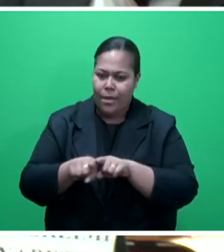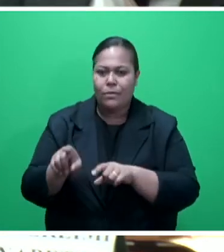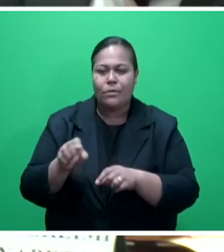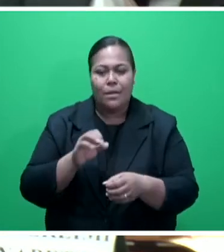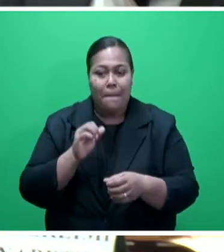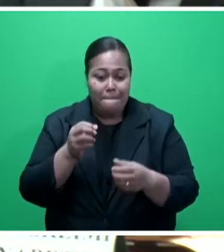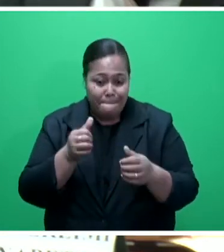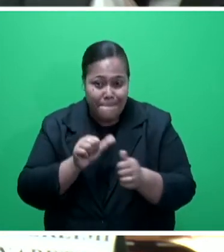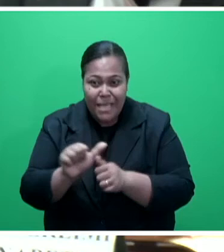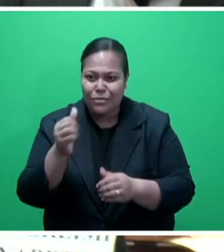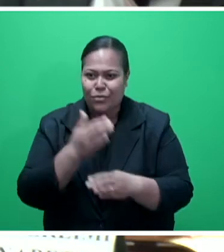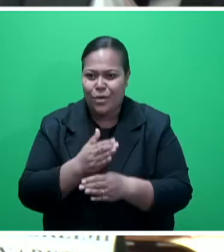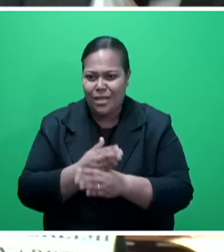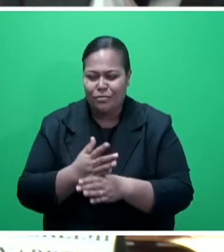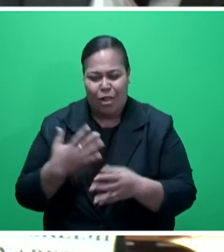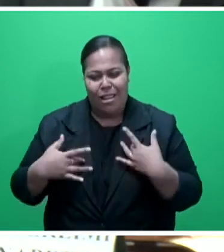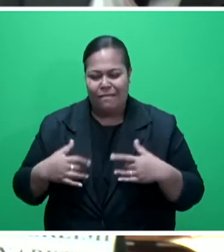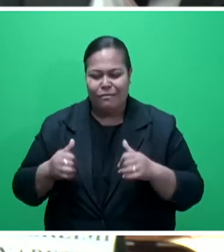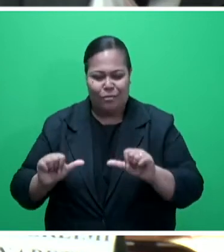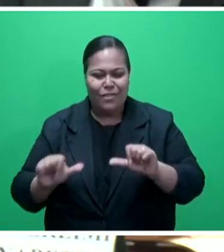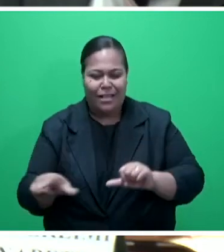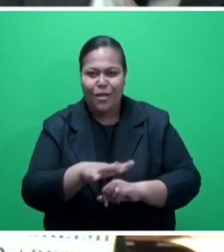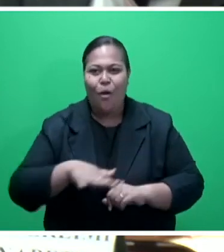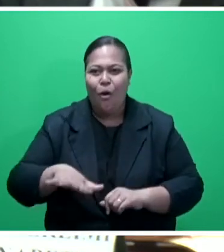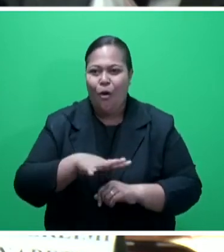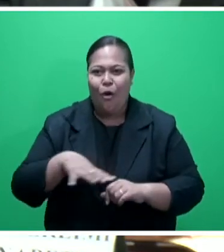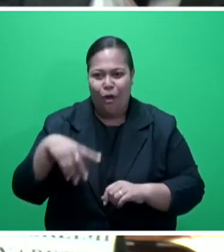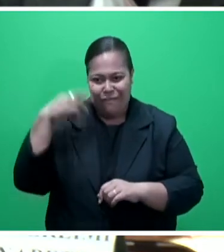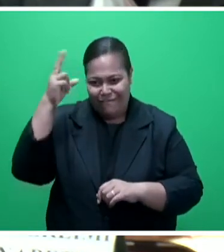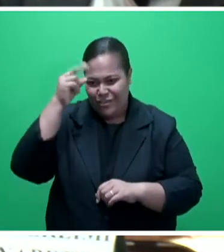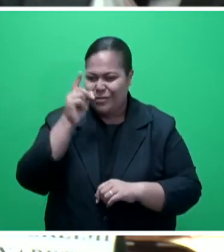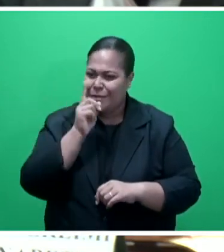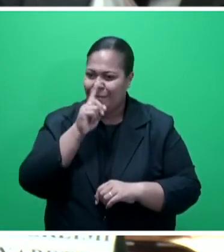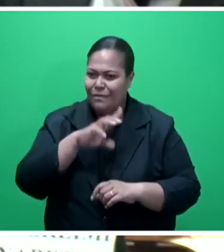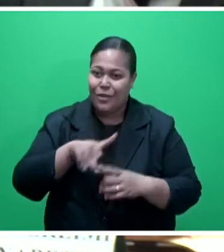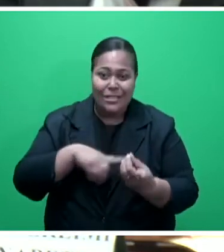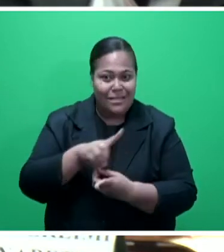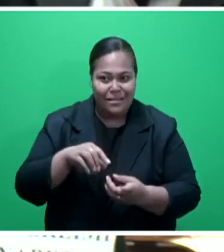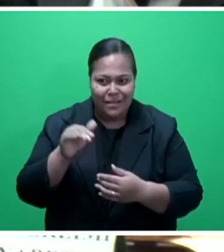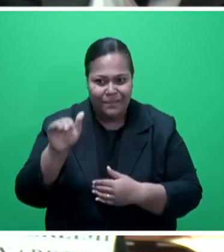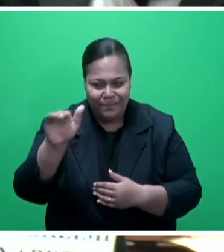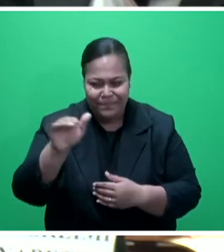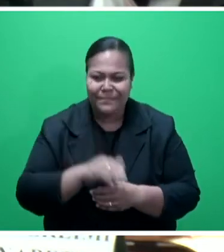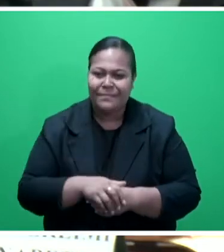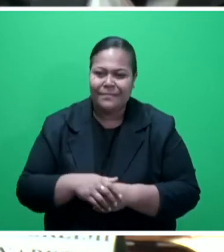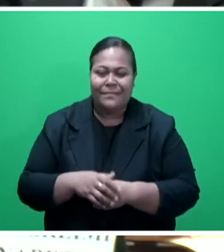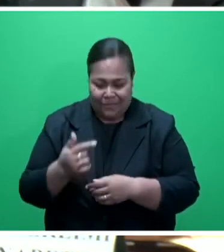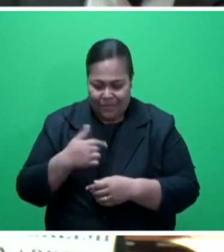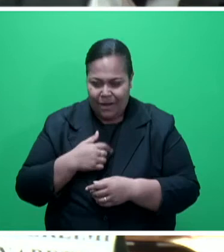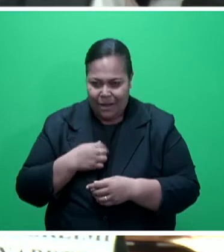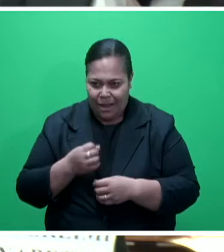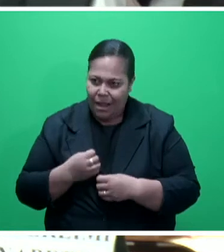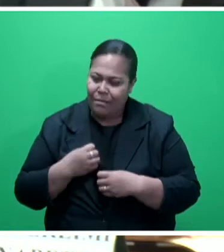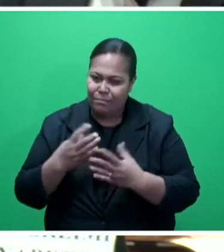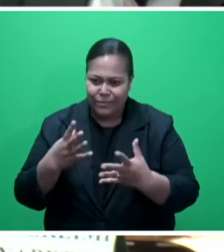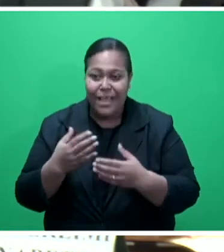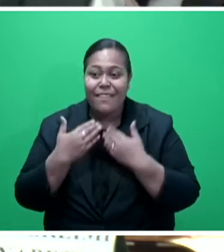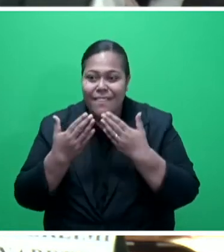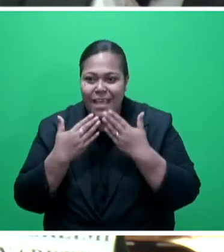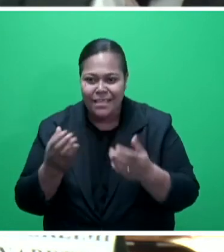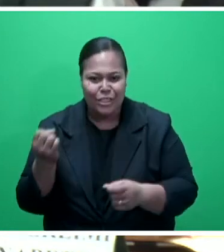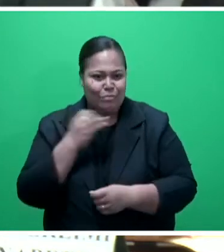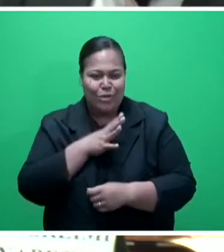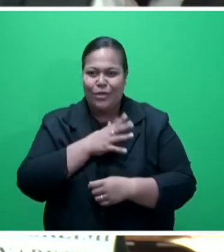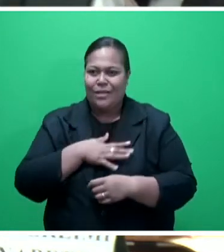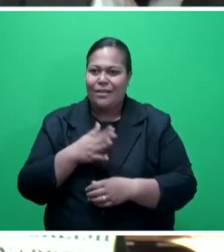ordinary Fijians will be protected from disasters in the years to come. I applaud the spirit of patriotism and care for fellow Fijians that has been clearly